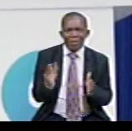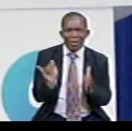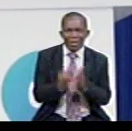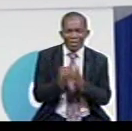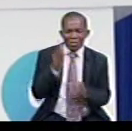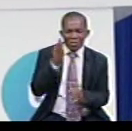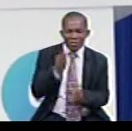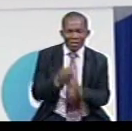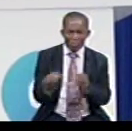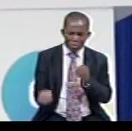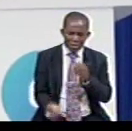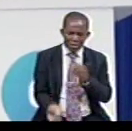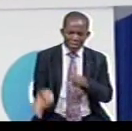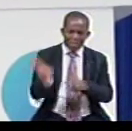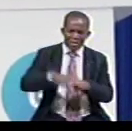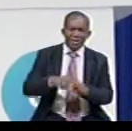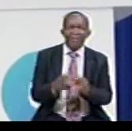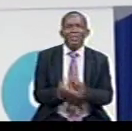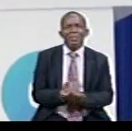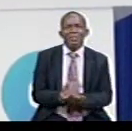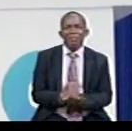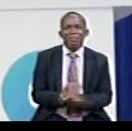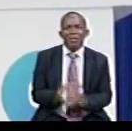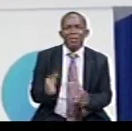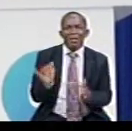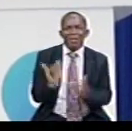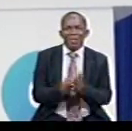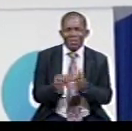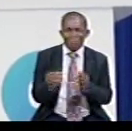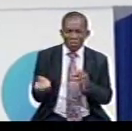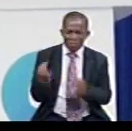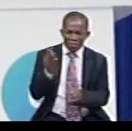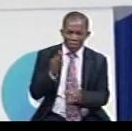up, that your faith will be revived,